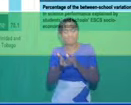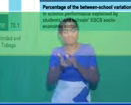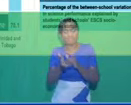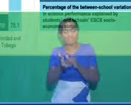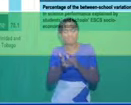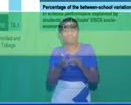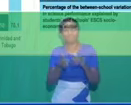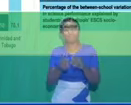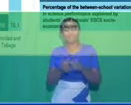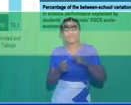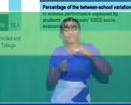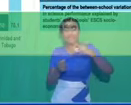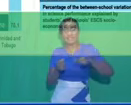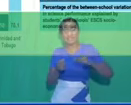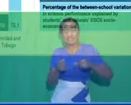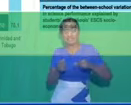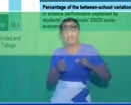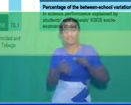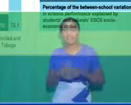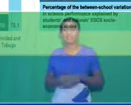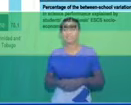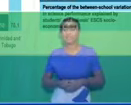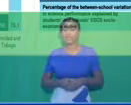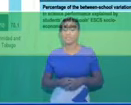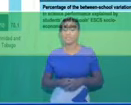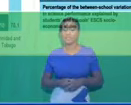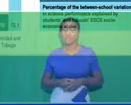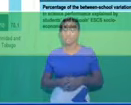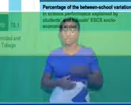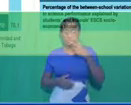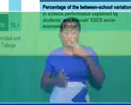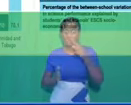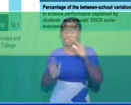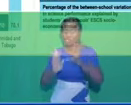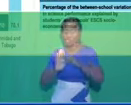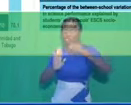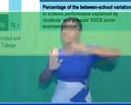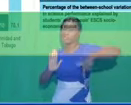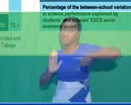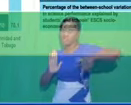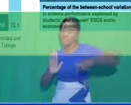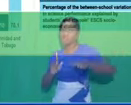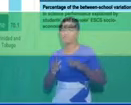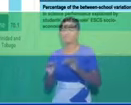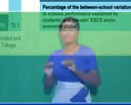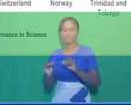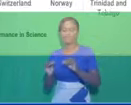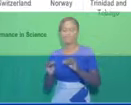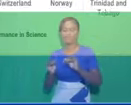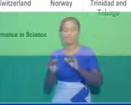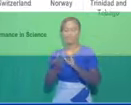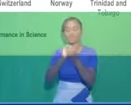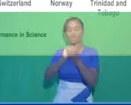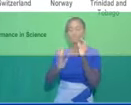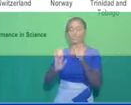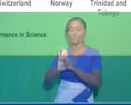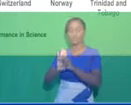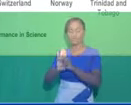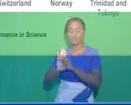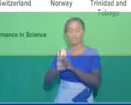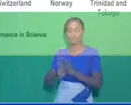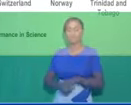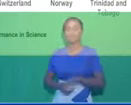much, much less. So, of course, you will see this graph later, but we could move on to another graph.